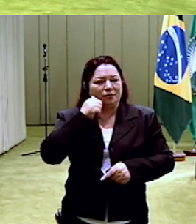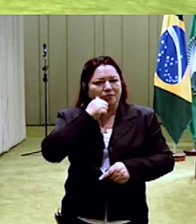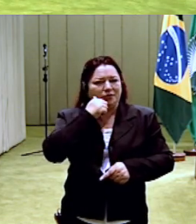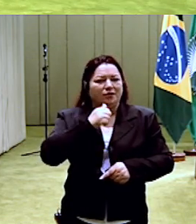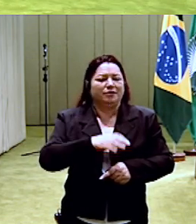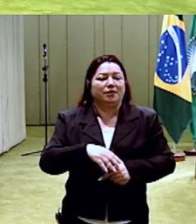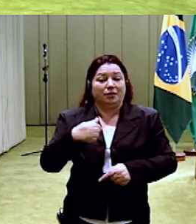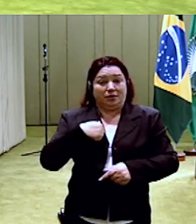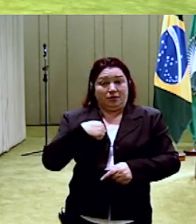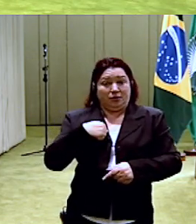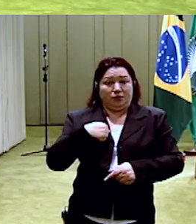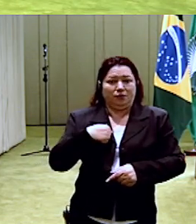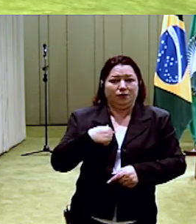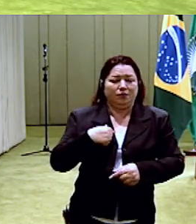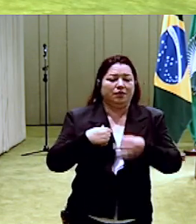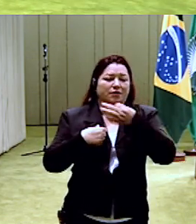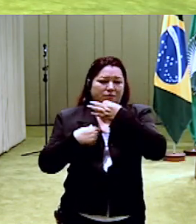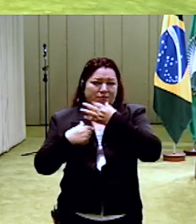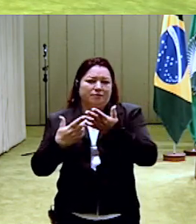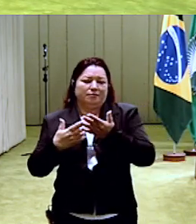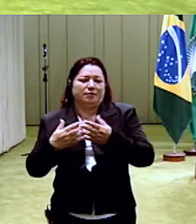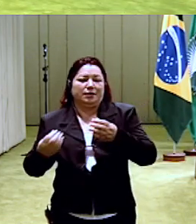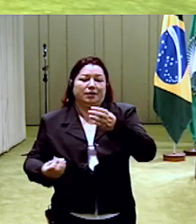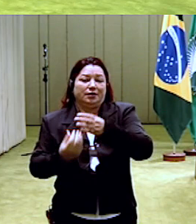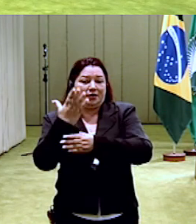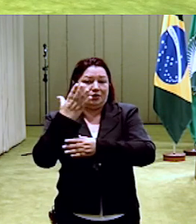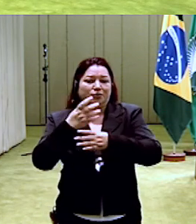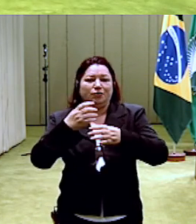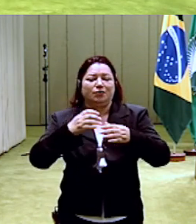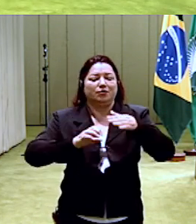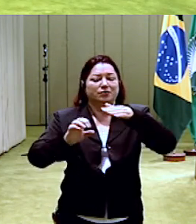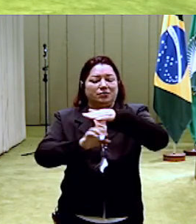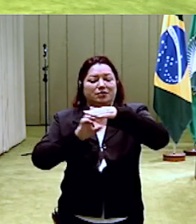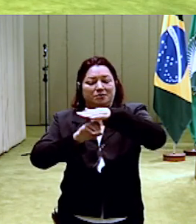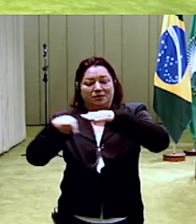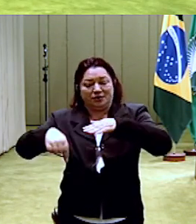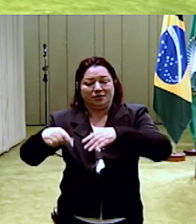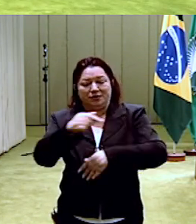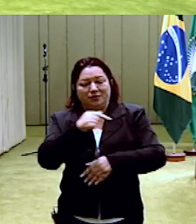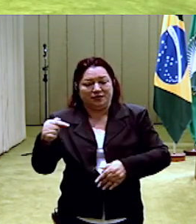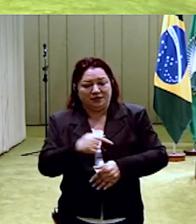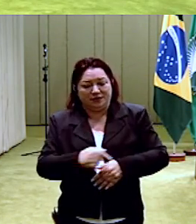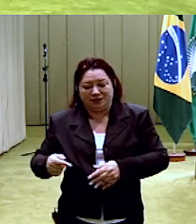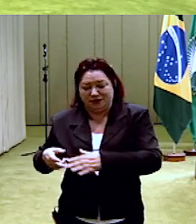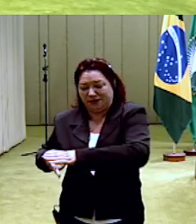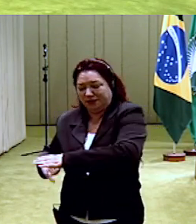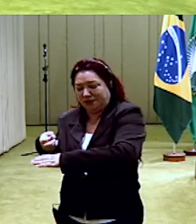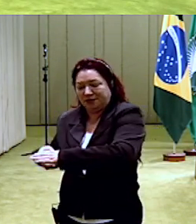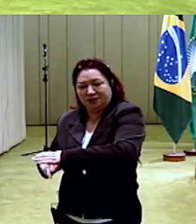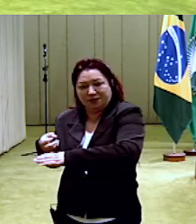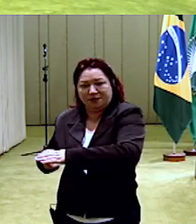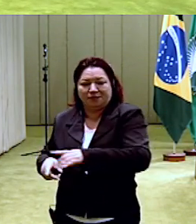Myself, I'm a founder and owner of various businesses in Tanzania, in the mineral sector, in agro industry